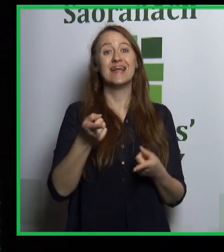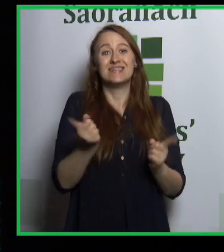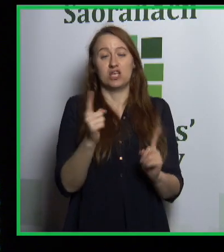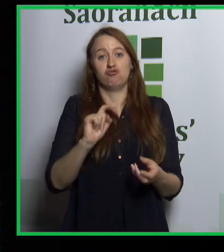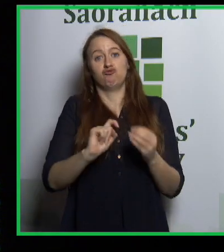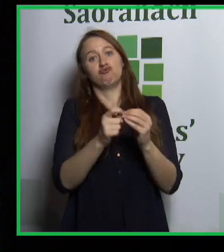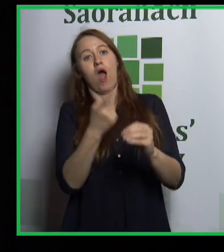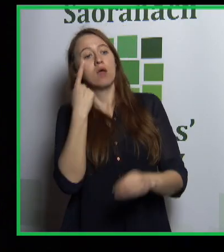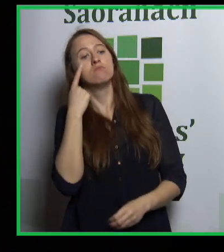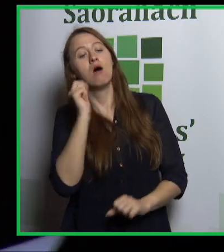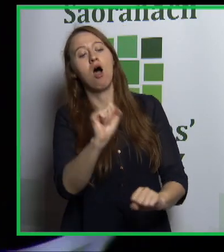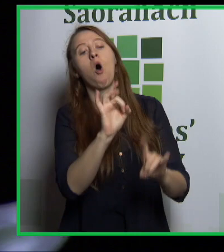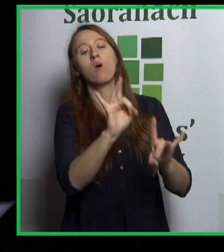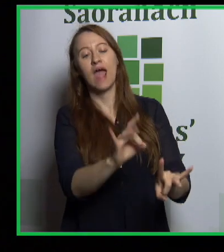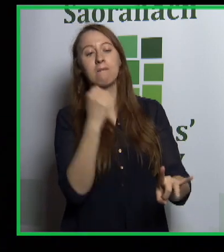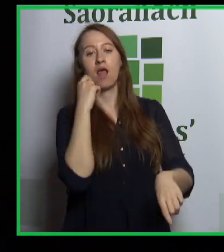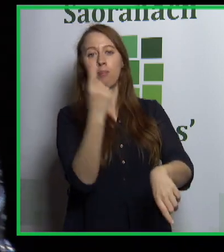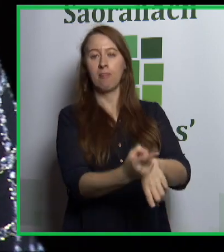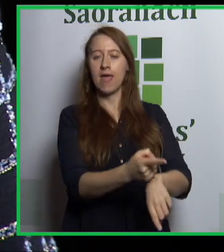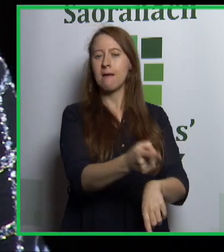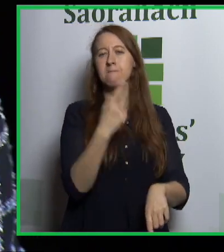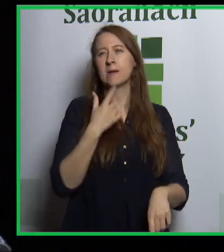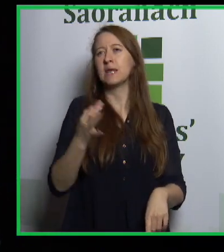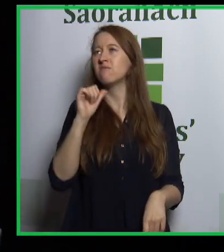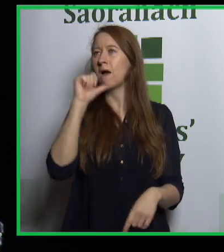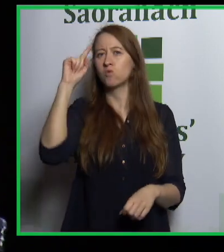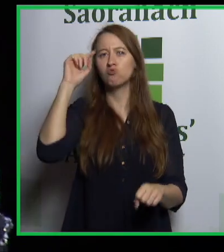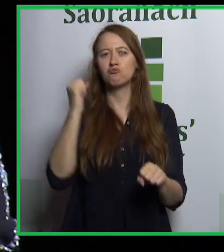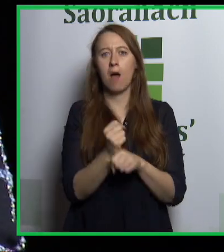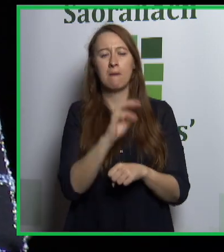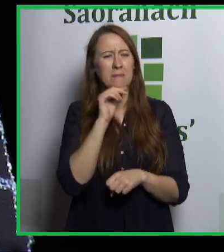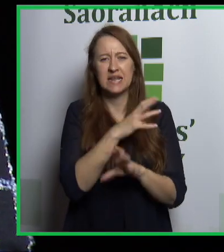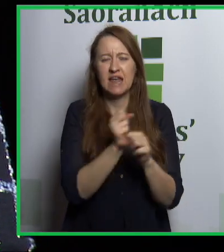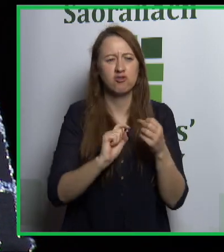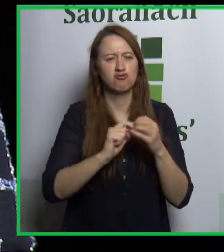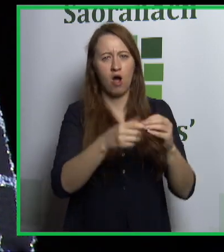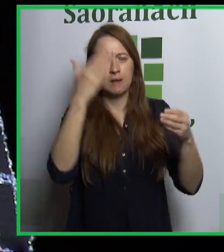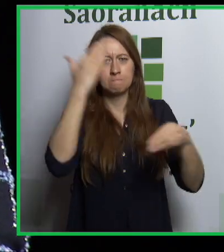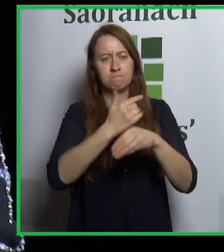yeah. For a while. And we'll talk about a little bit what you're doing now, which is absolutely amazing. Carl,